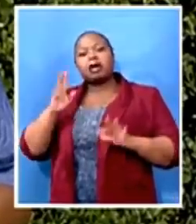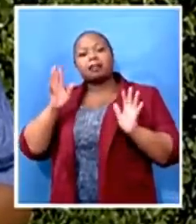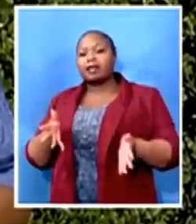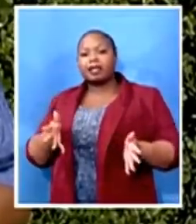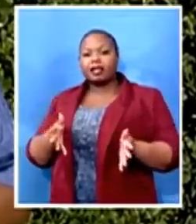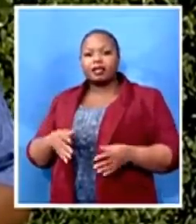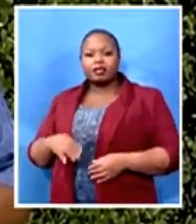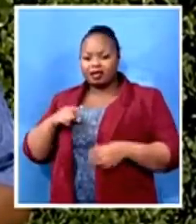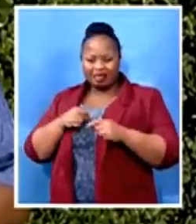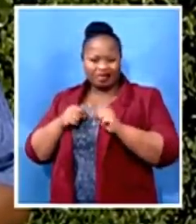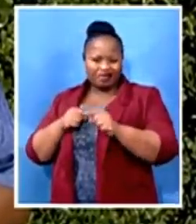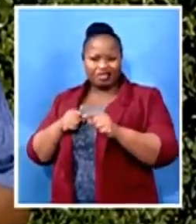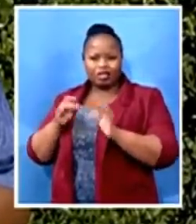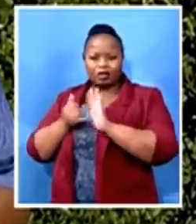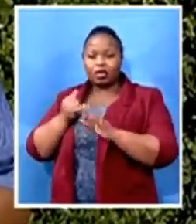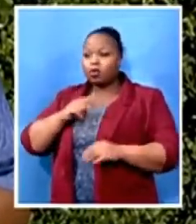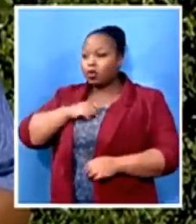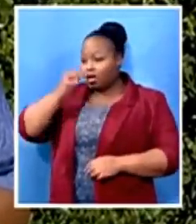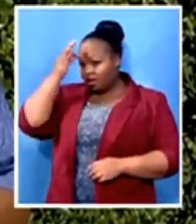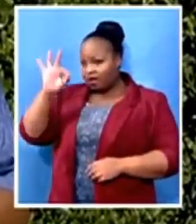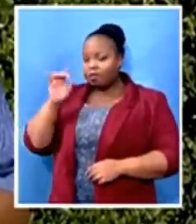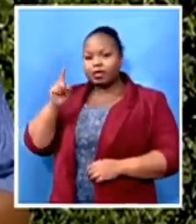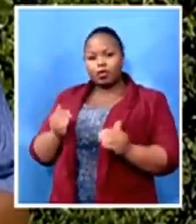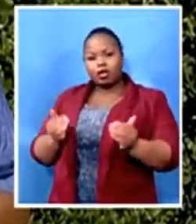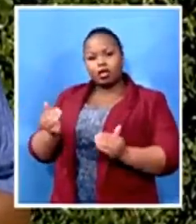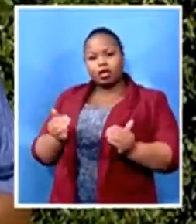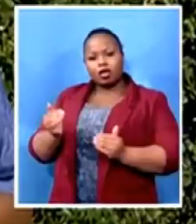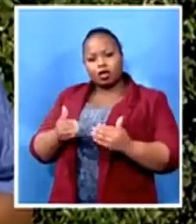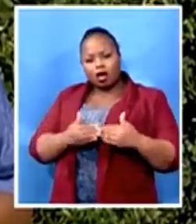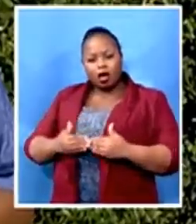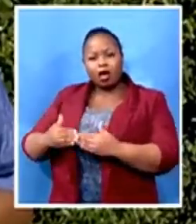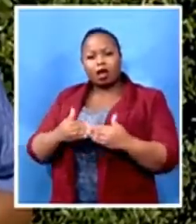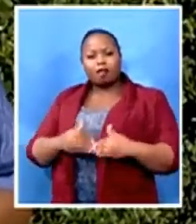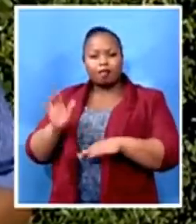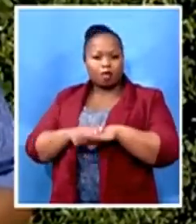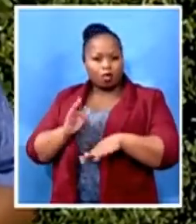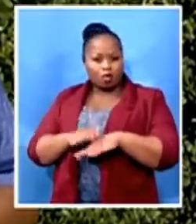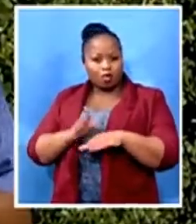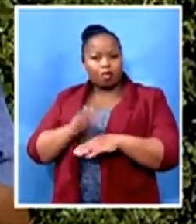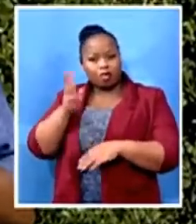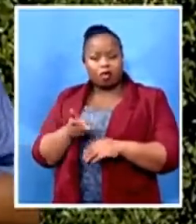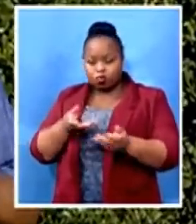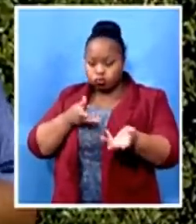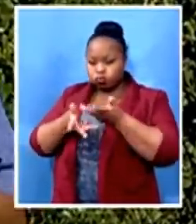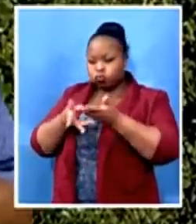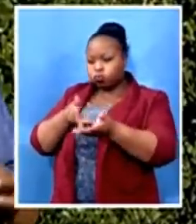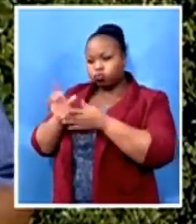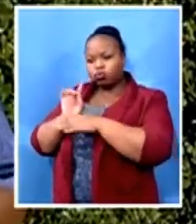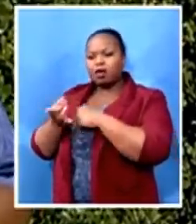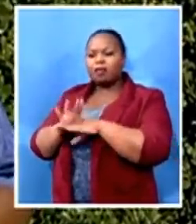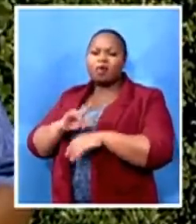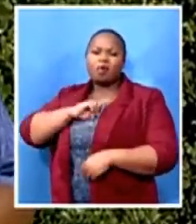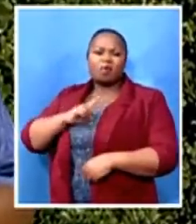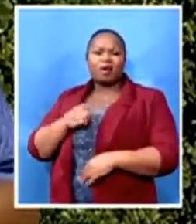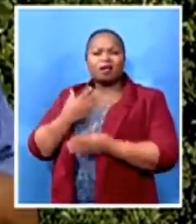government is going to handle with care, is going to engage our people about it when needs arise. There will be a time where a lot of deaths